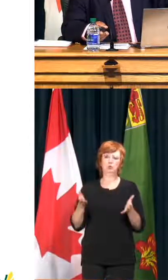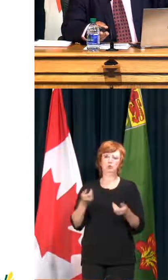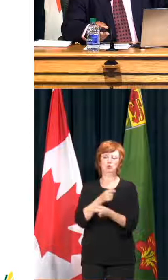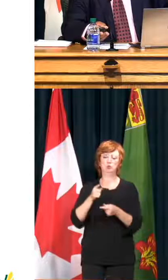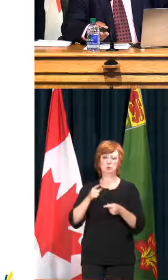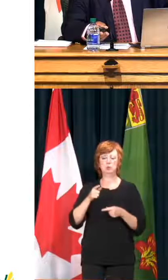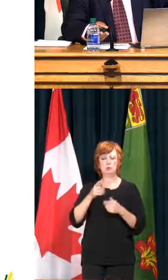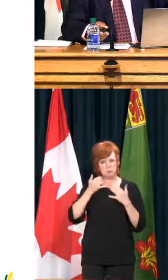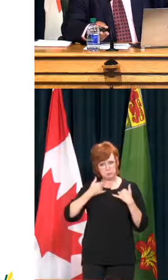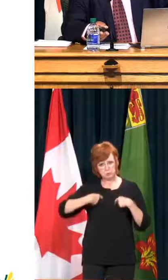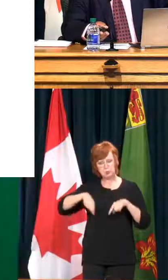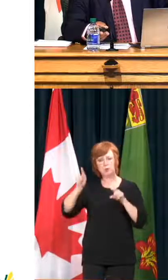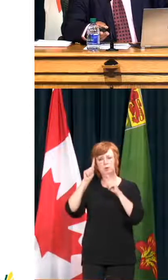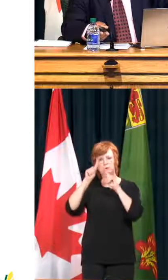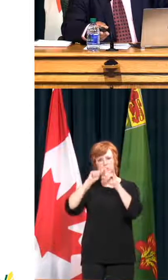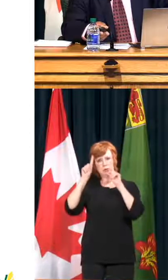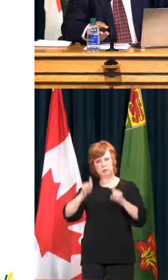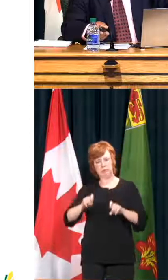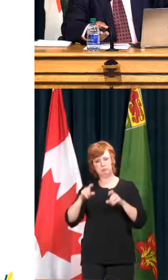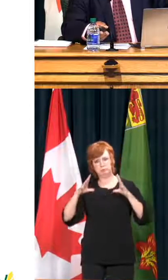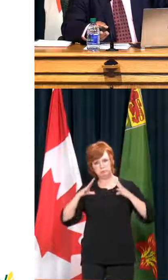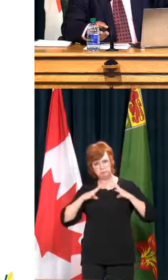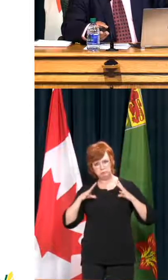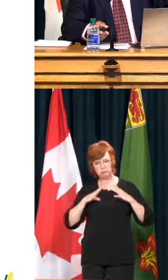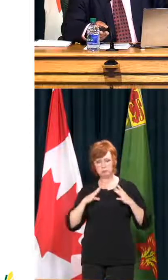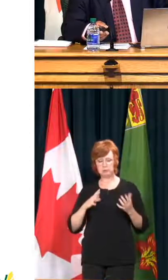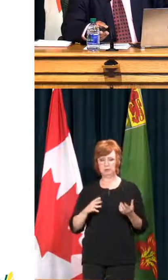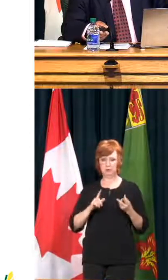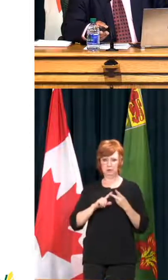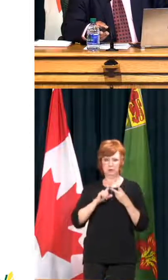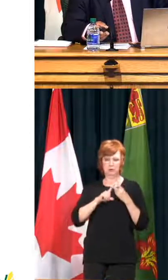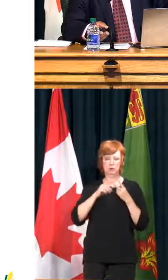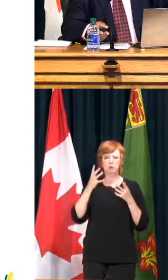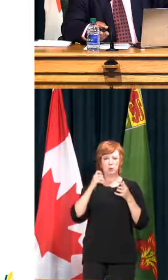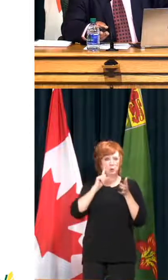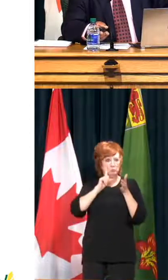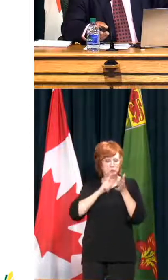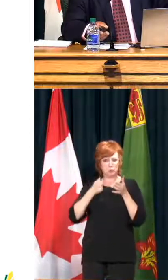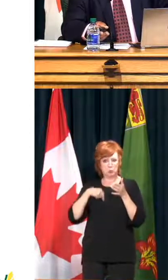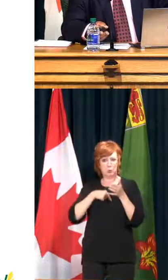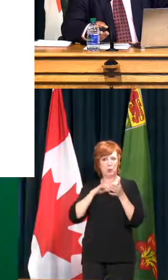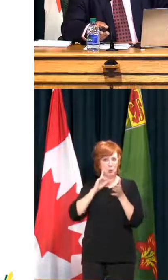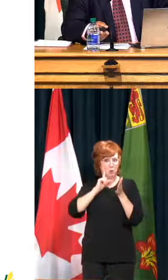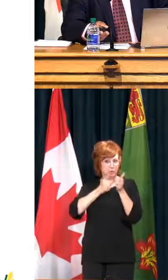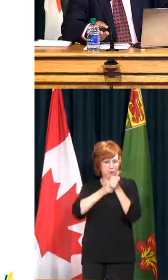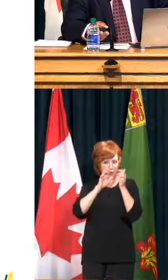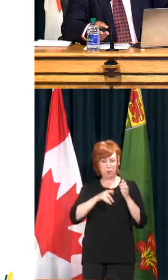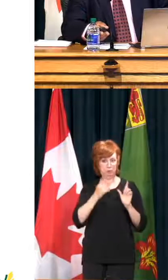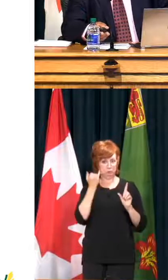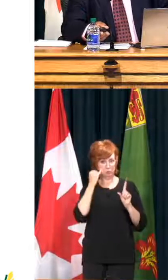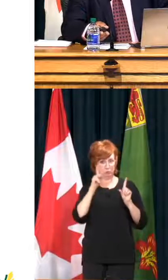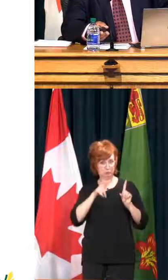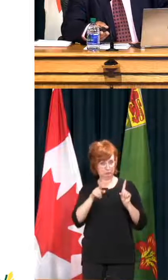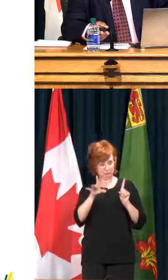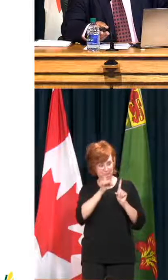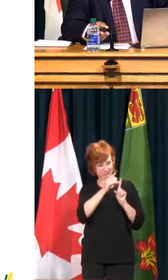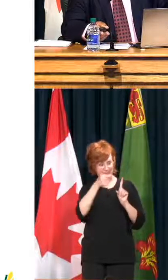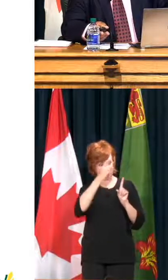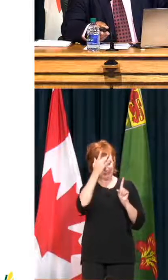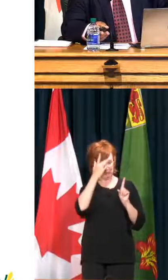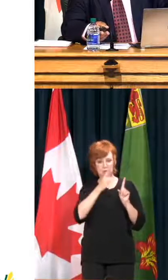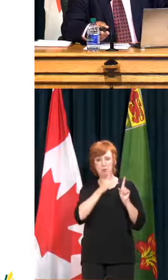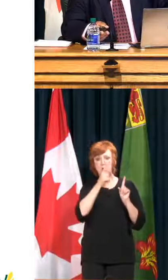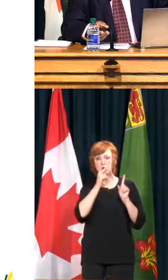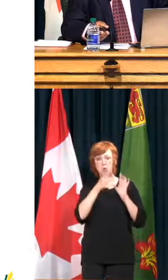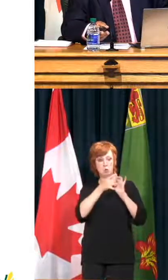health to rapidly conduct case contact investigations, and for communities to participate. And I think in the past